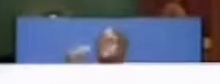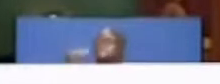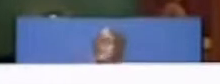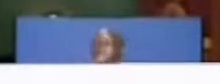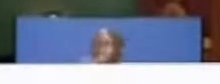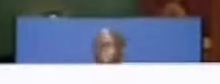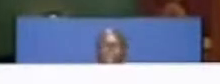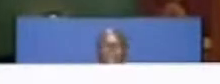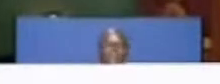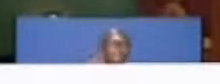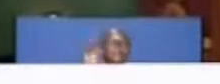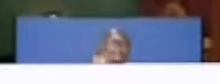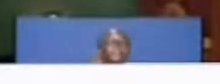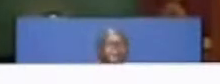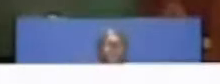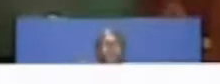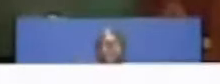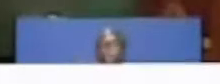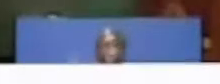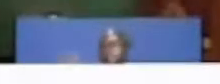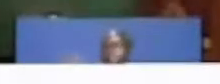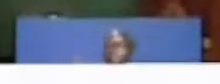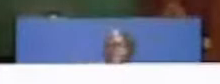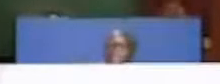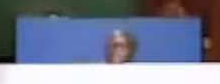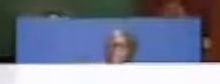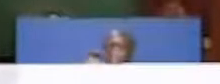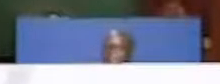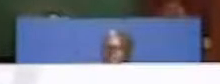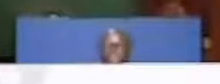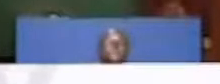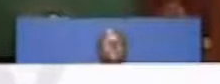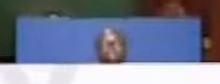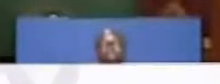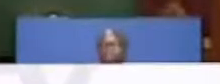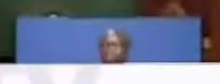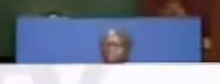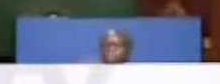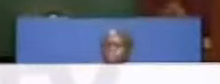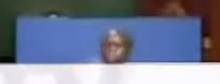8.83, up from 6% previously.